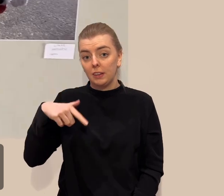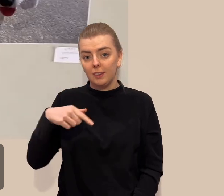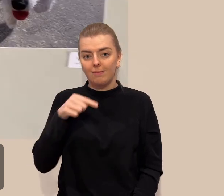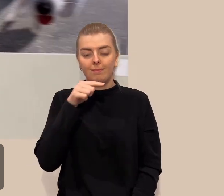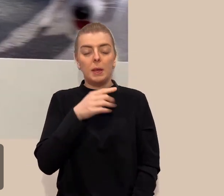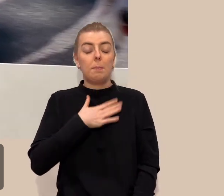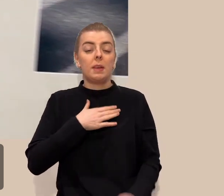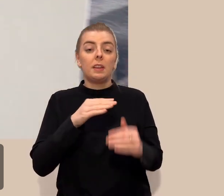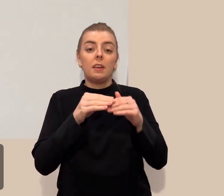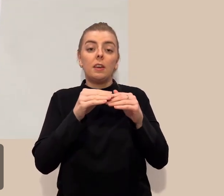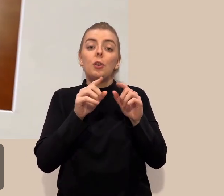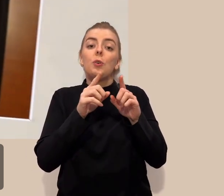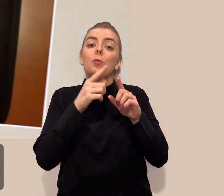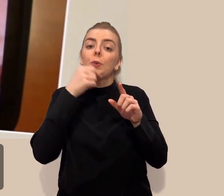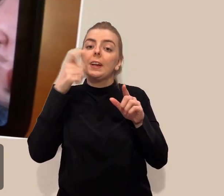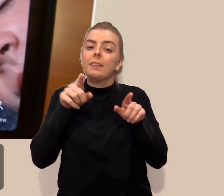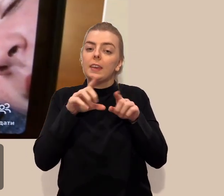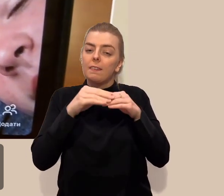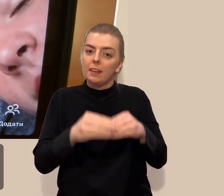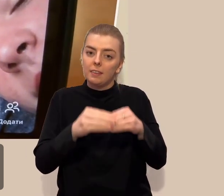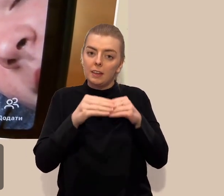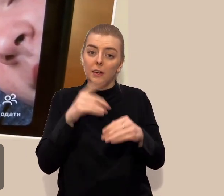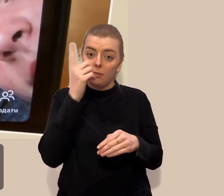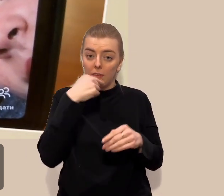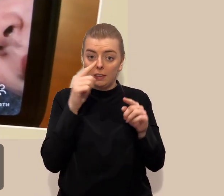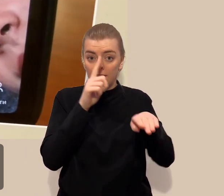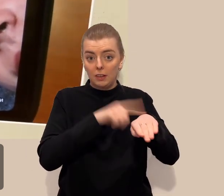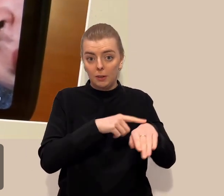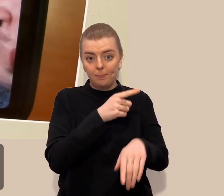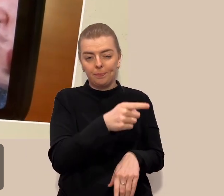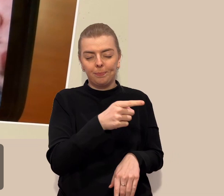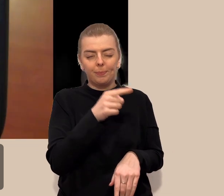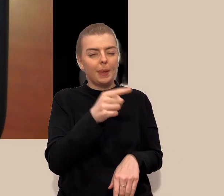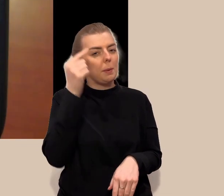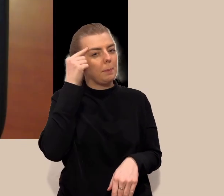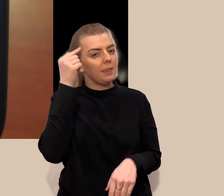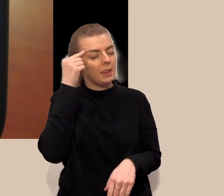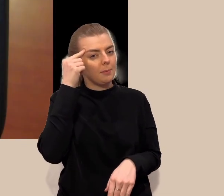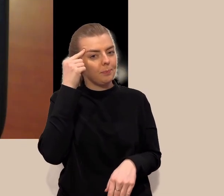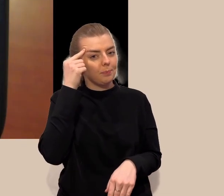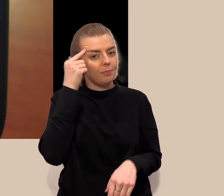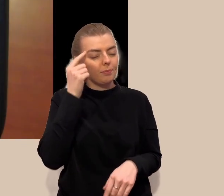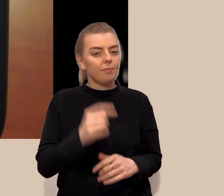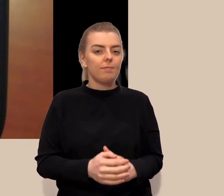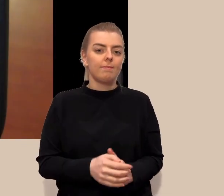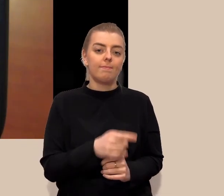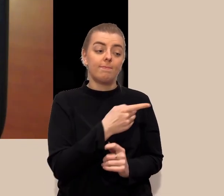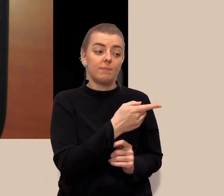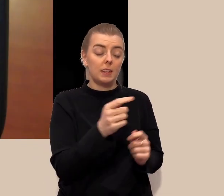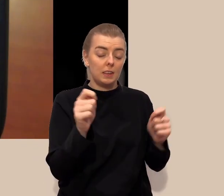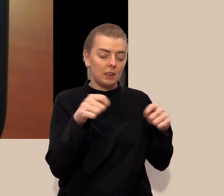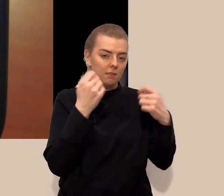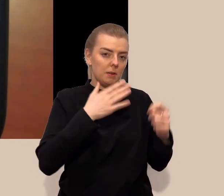Ukrainian friends on FaceTime with me. So that's like memories. They are,